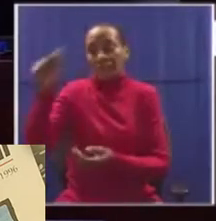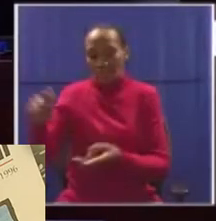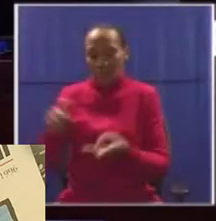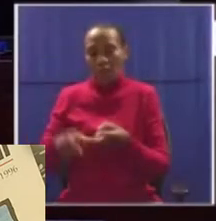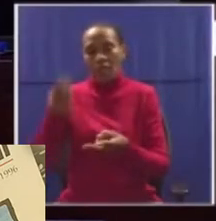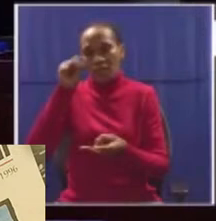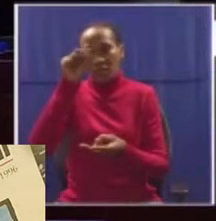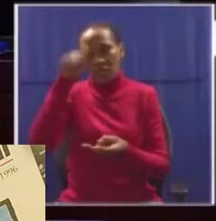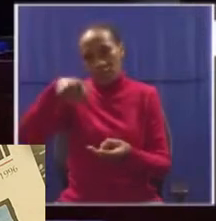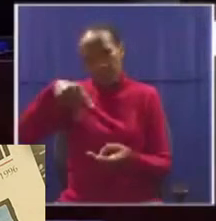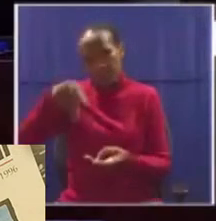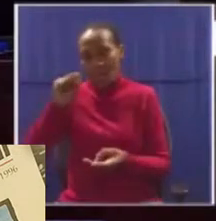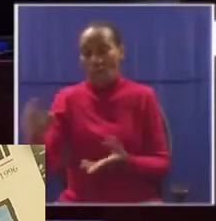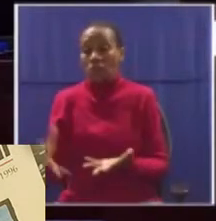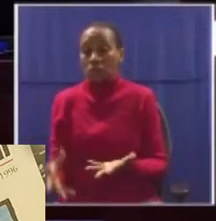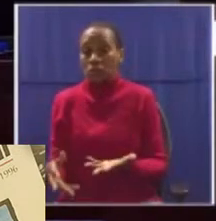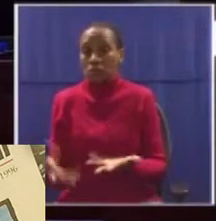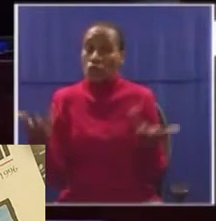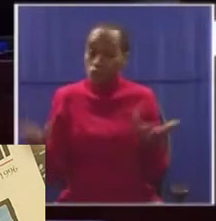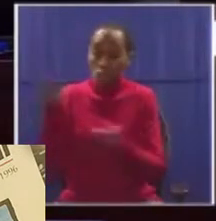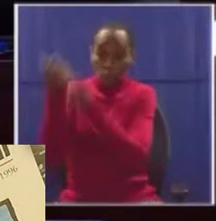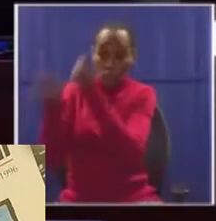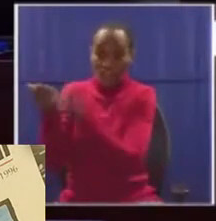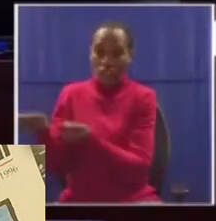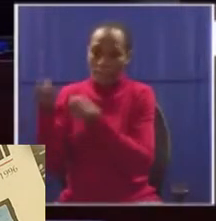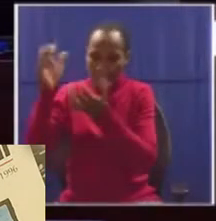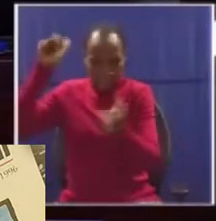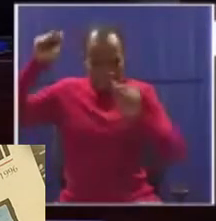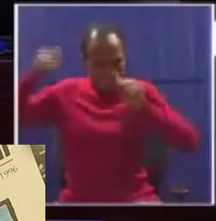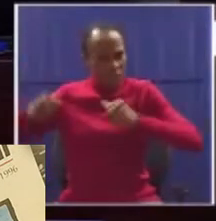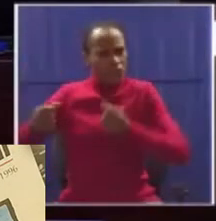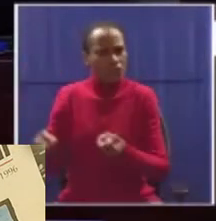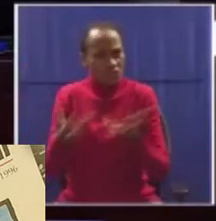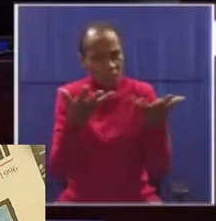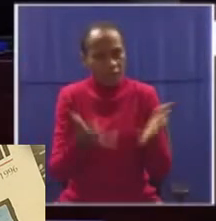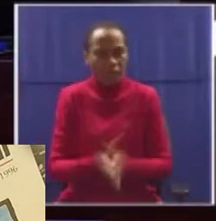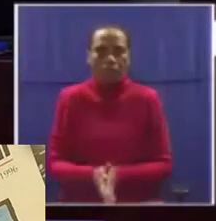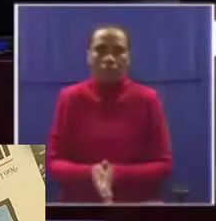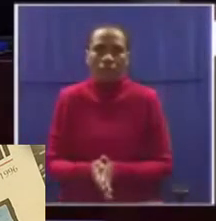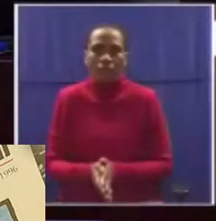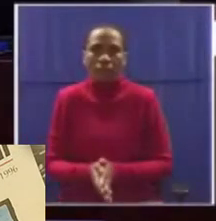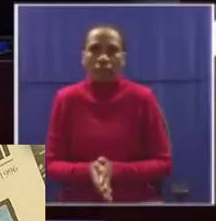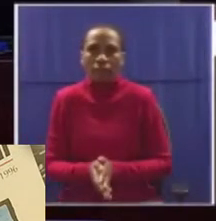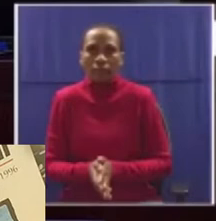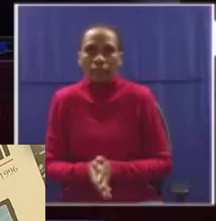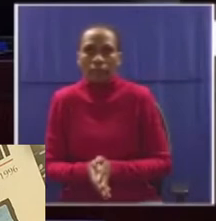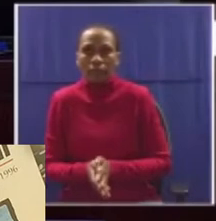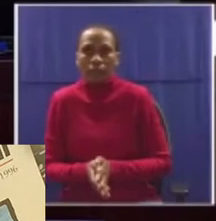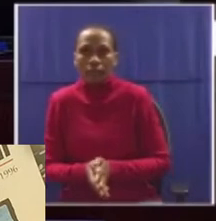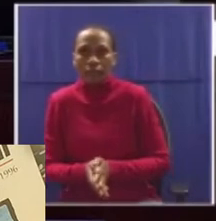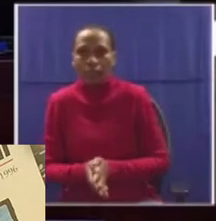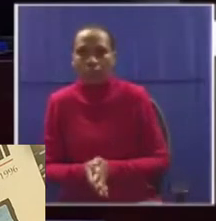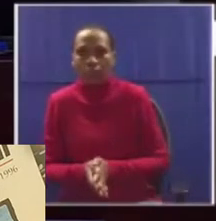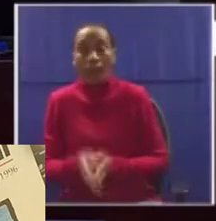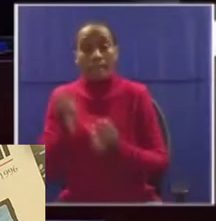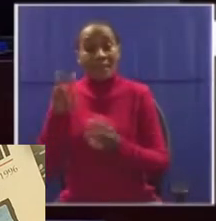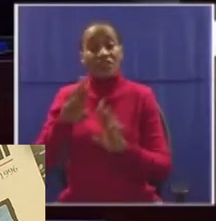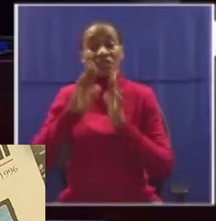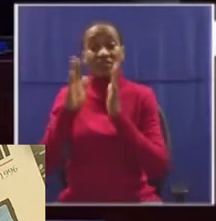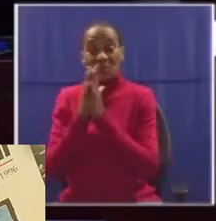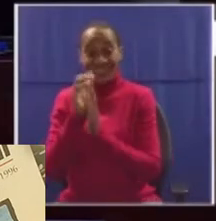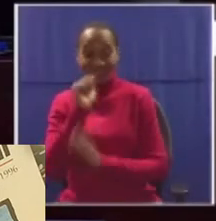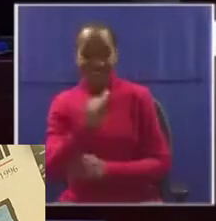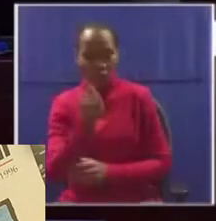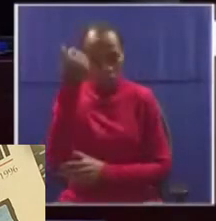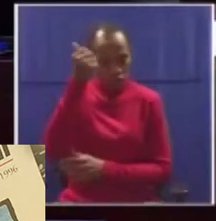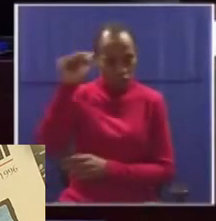provide evidence that they were given permission by a judge to use these devices all fire requests were denied